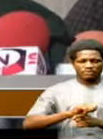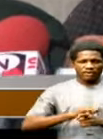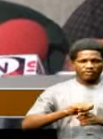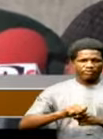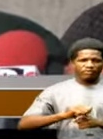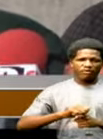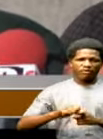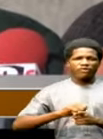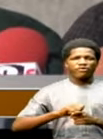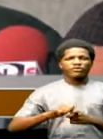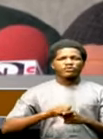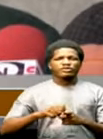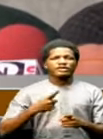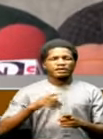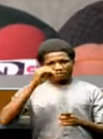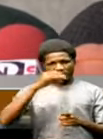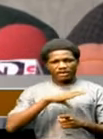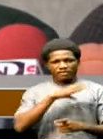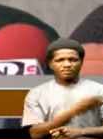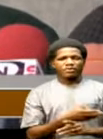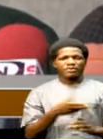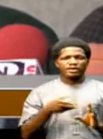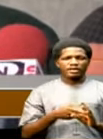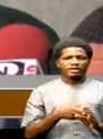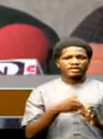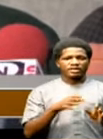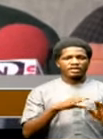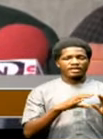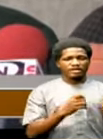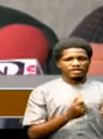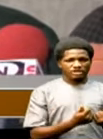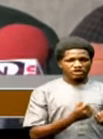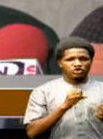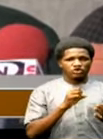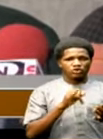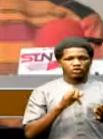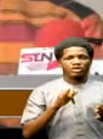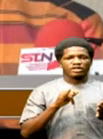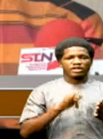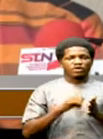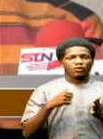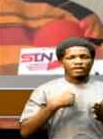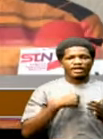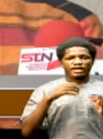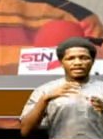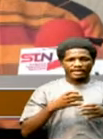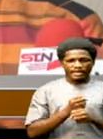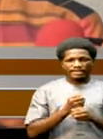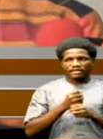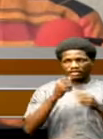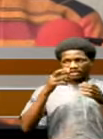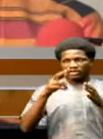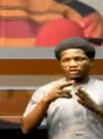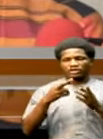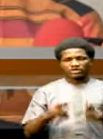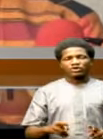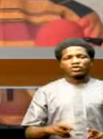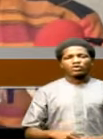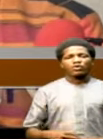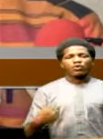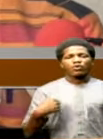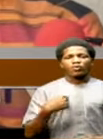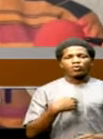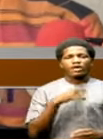the manpower within these agencies so as to get the required results. We are standing firm to